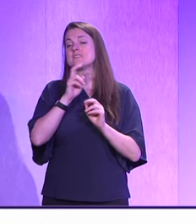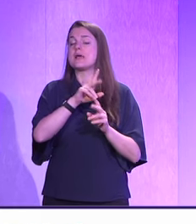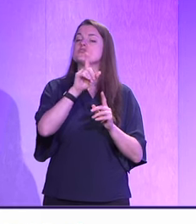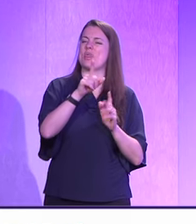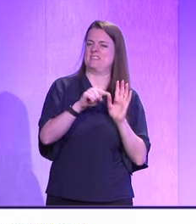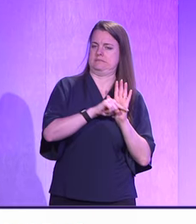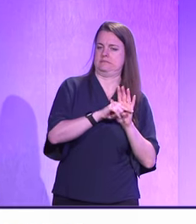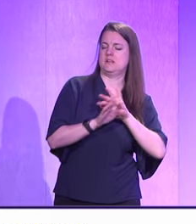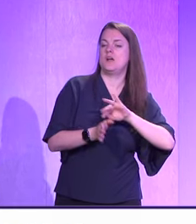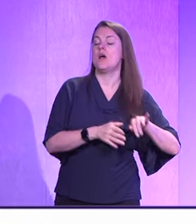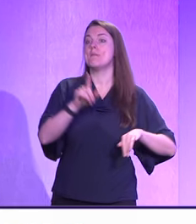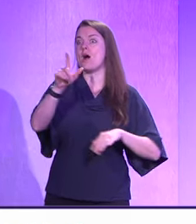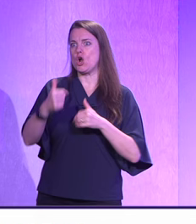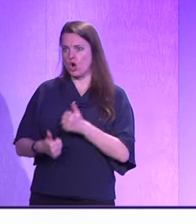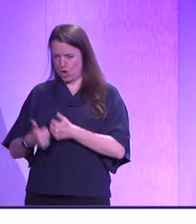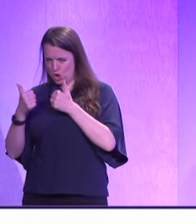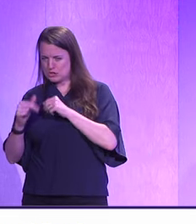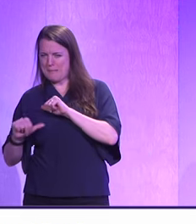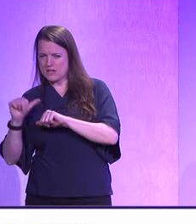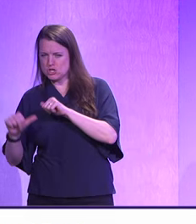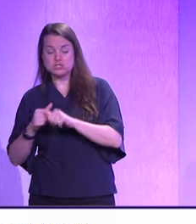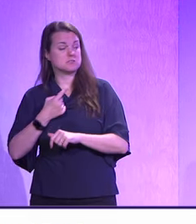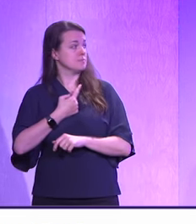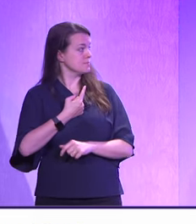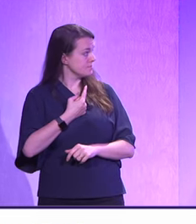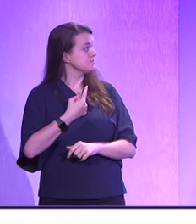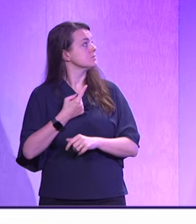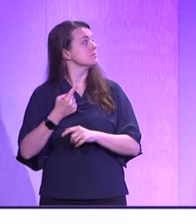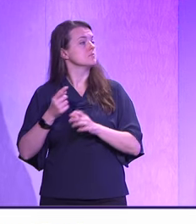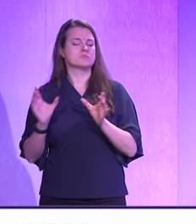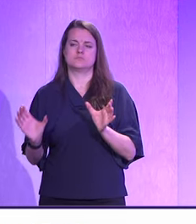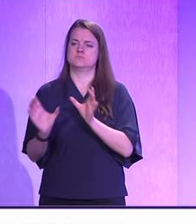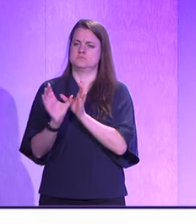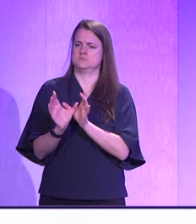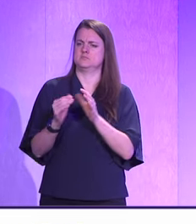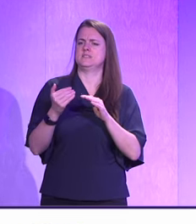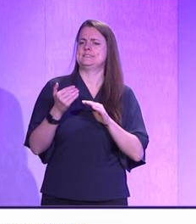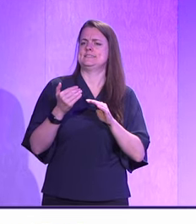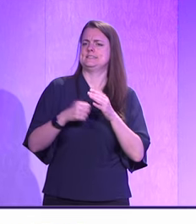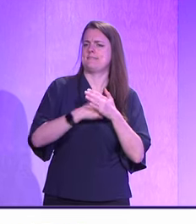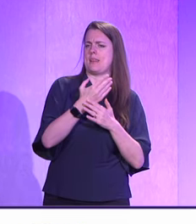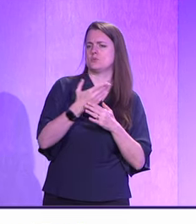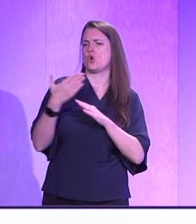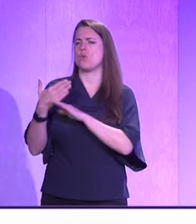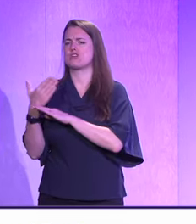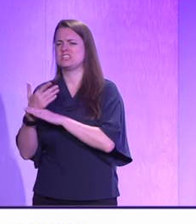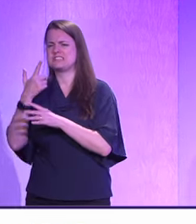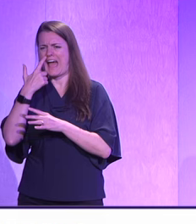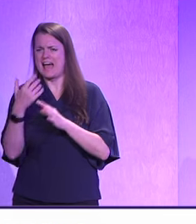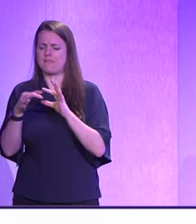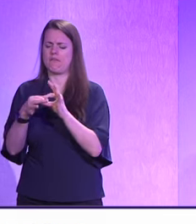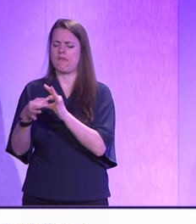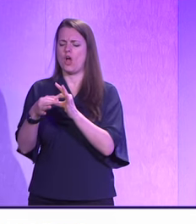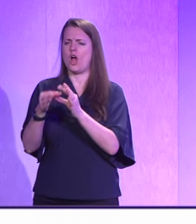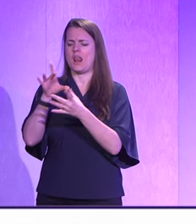some good patterns, like here's one, what we ended up calling type one. What could development and operations collaborate on? What could they work together